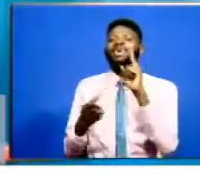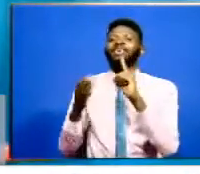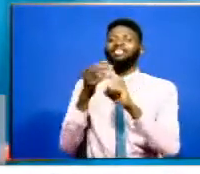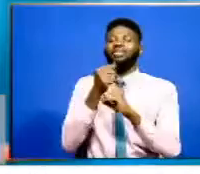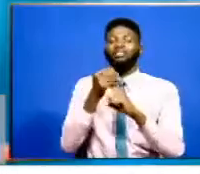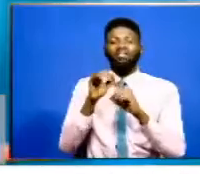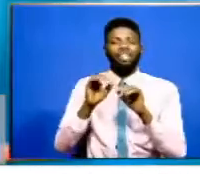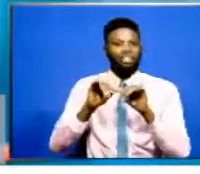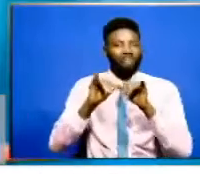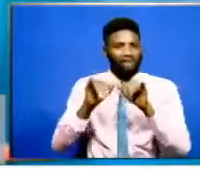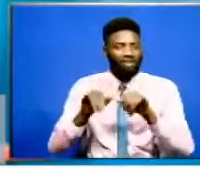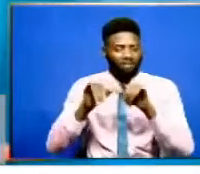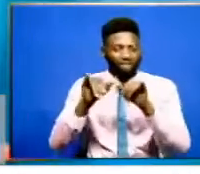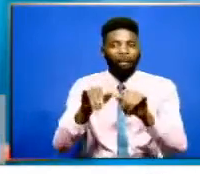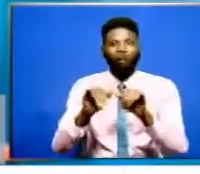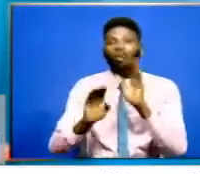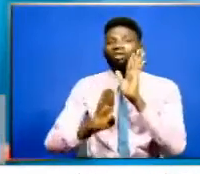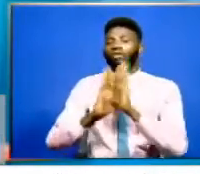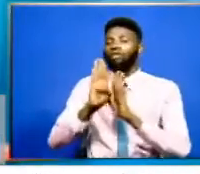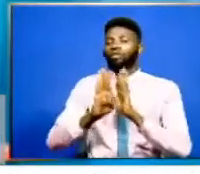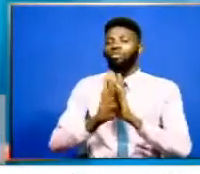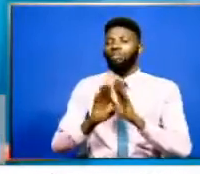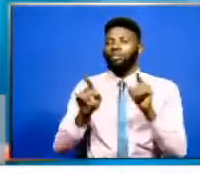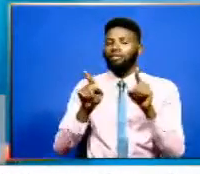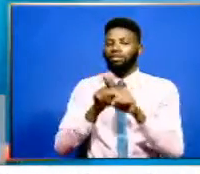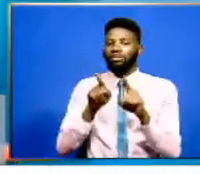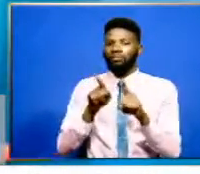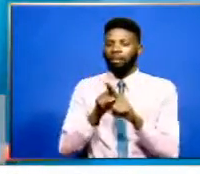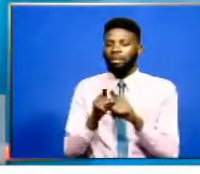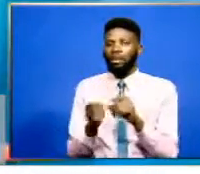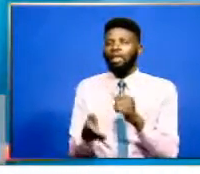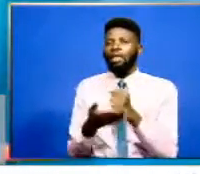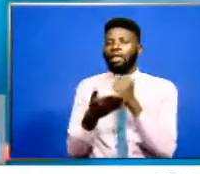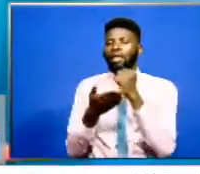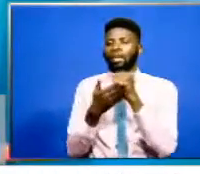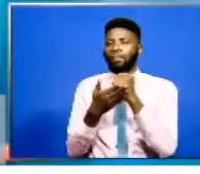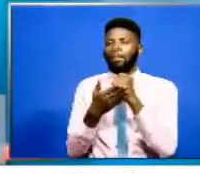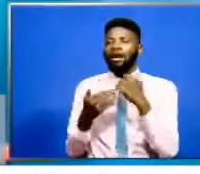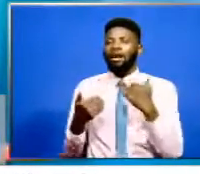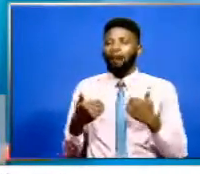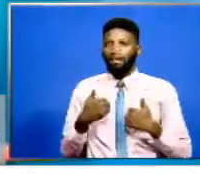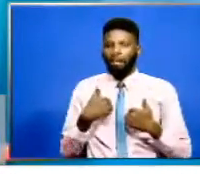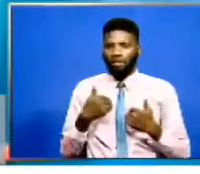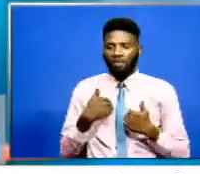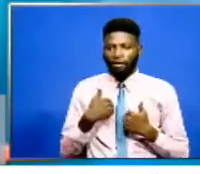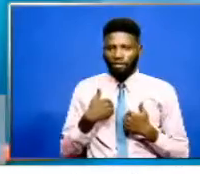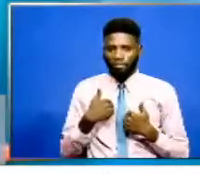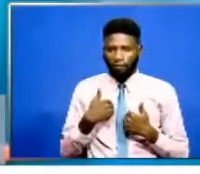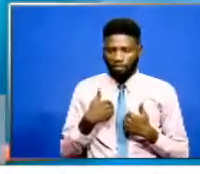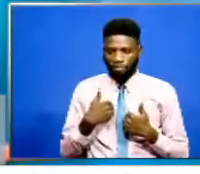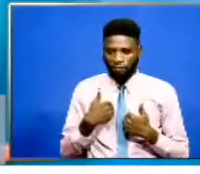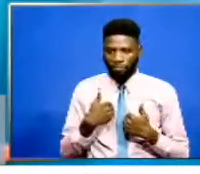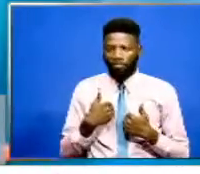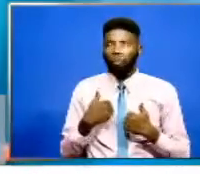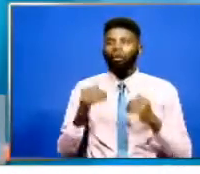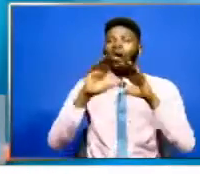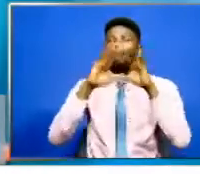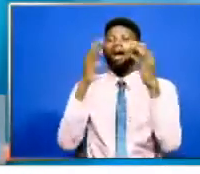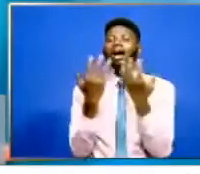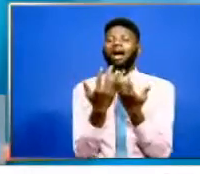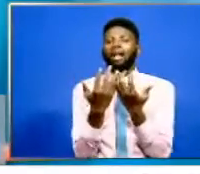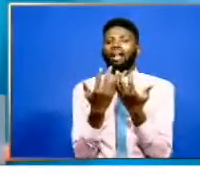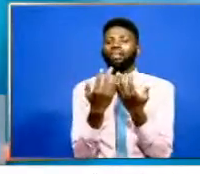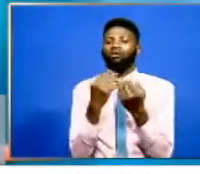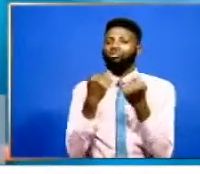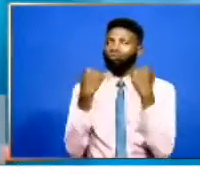development and also to build resilient and inclusive post-COVID world.